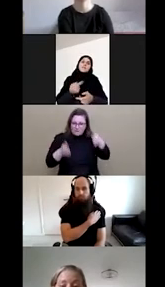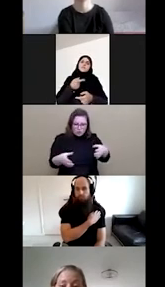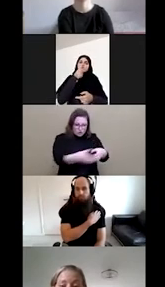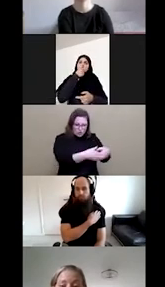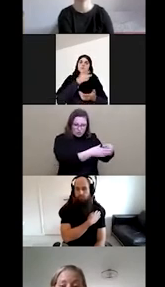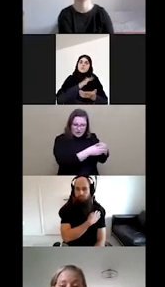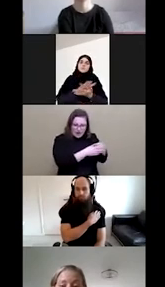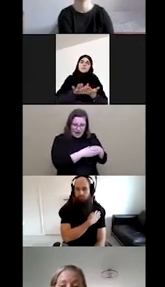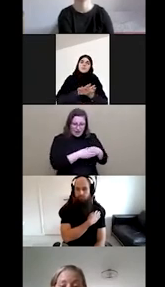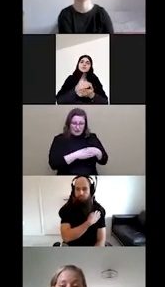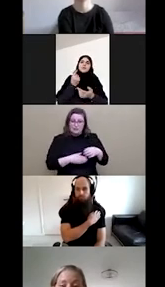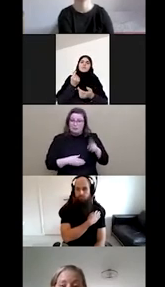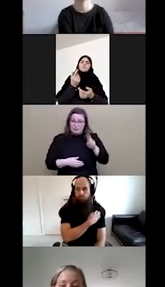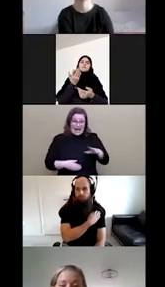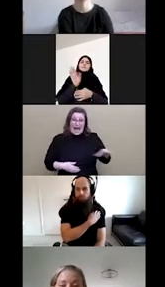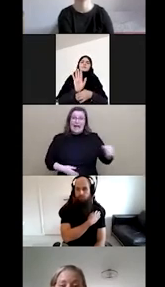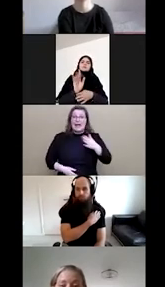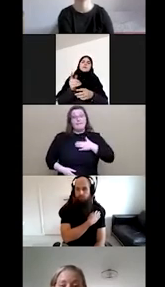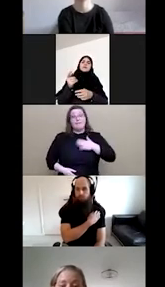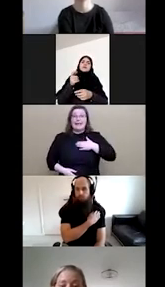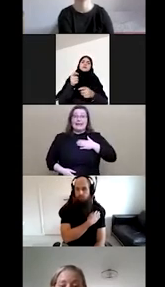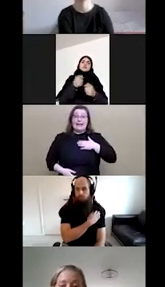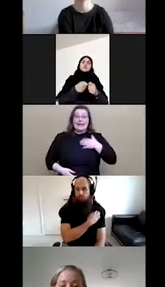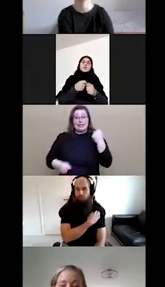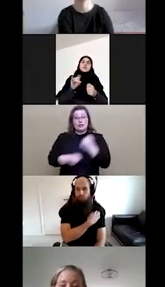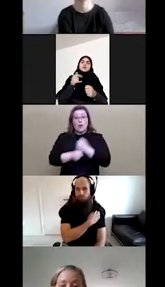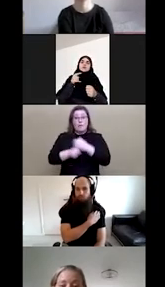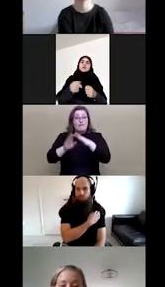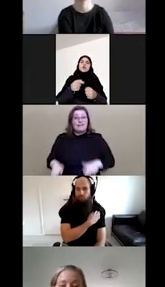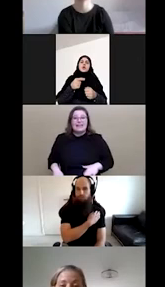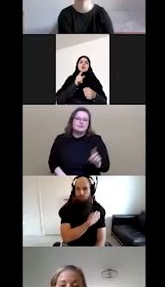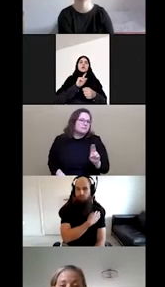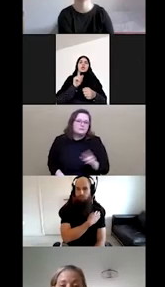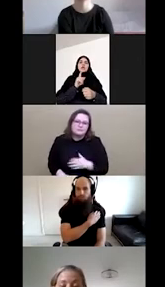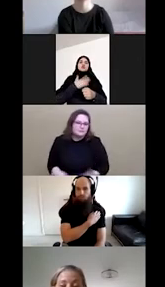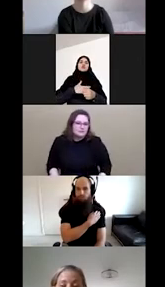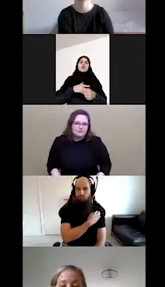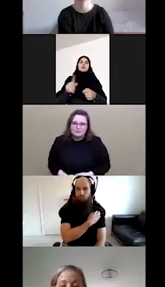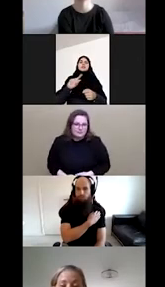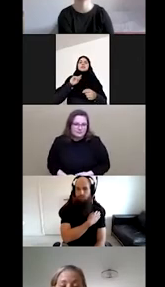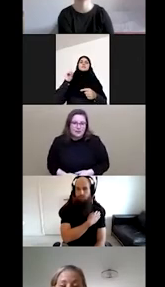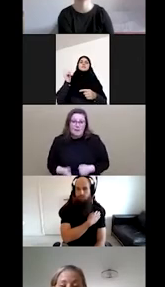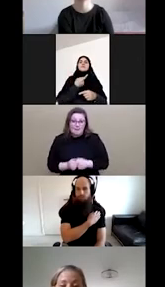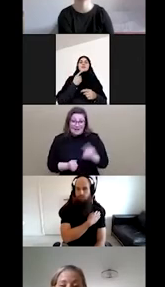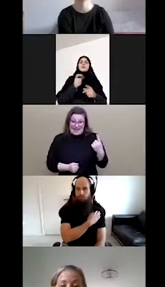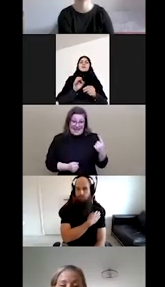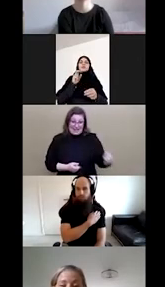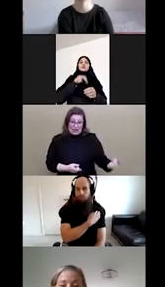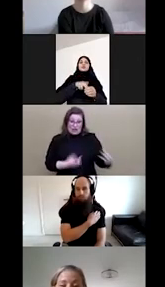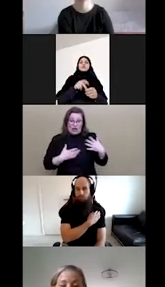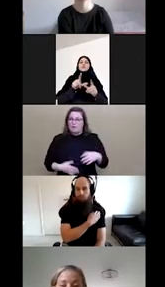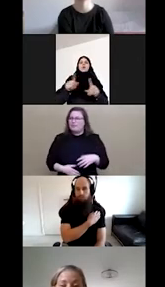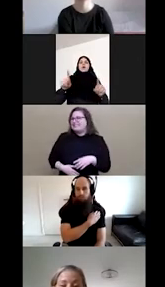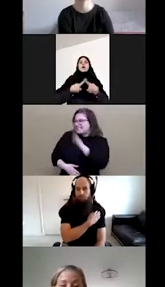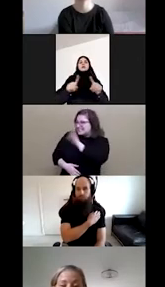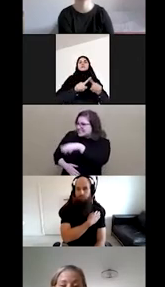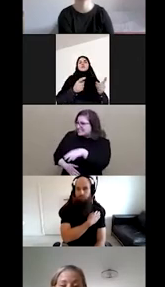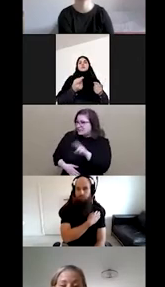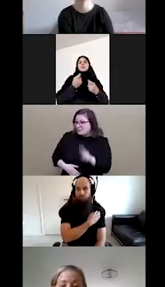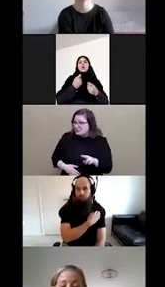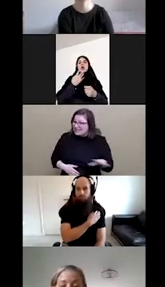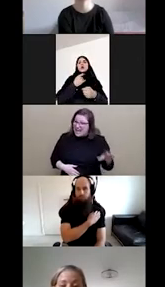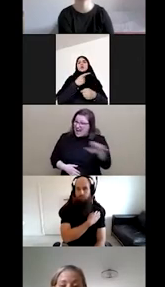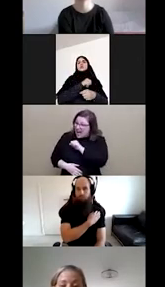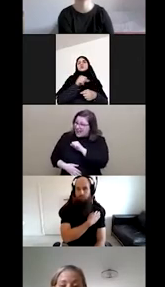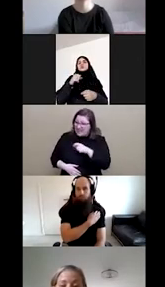to participate in peace building initiatives. But as one of them told me, look, but not everyone in all the